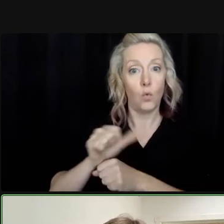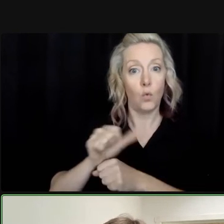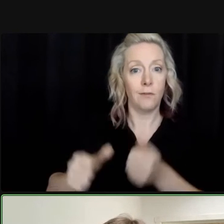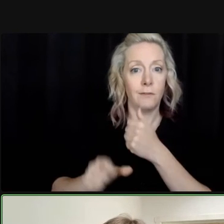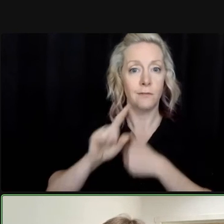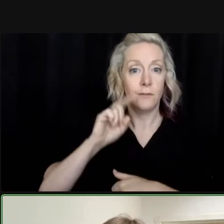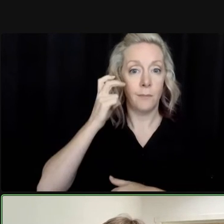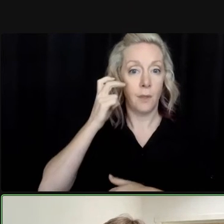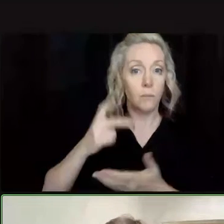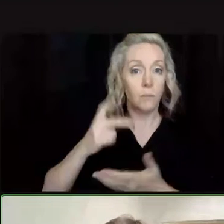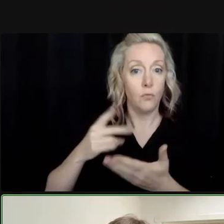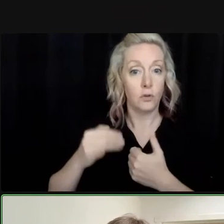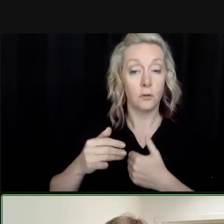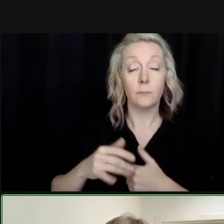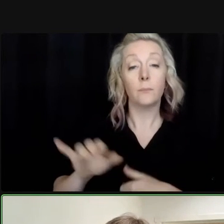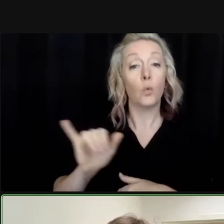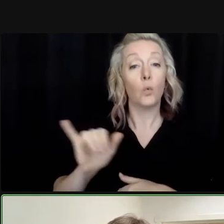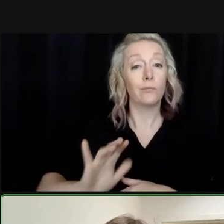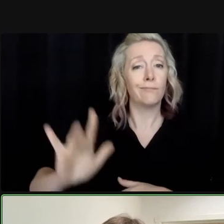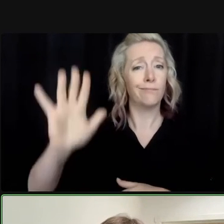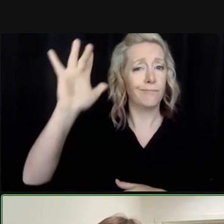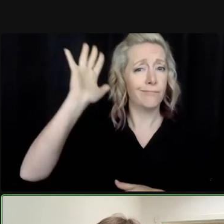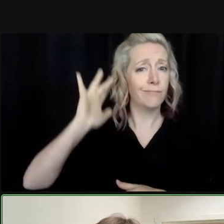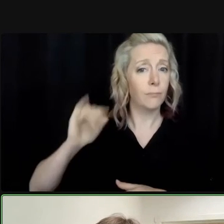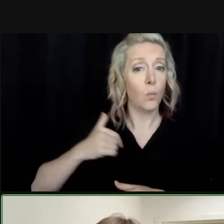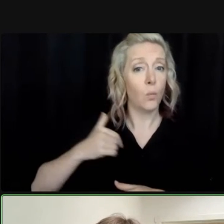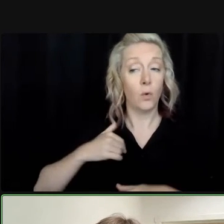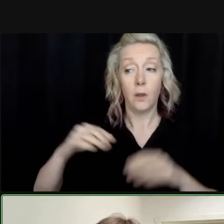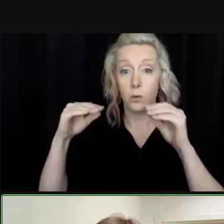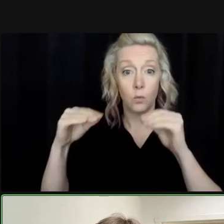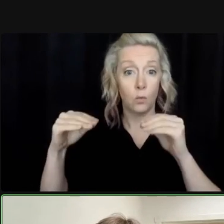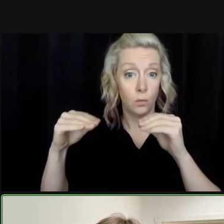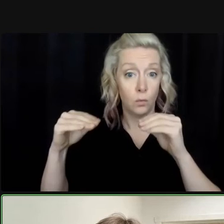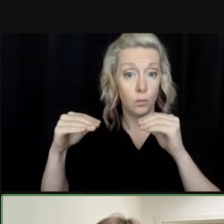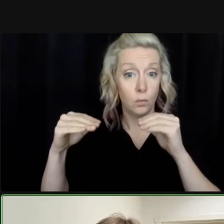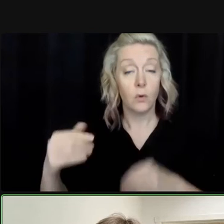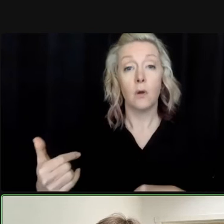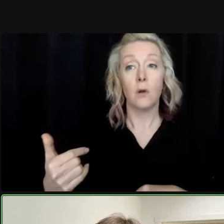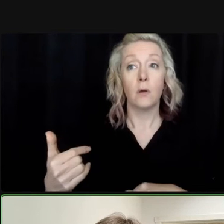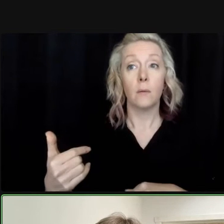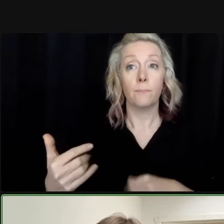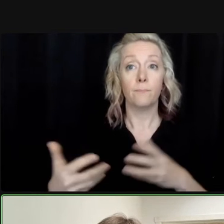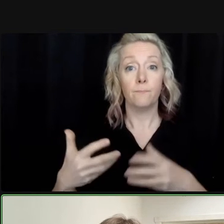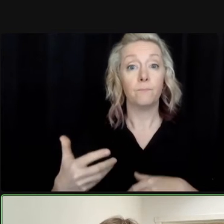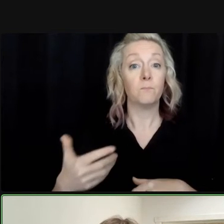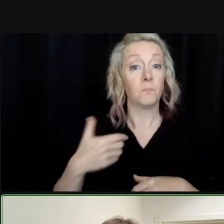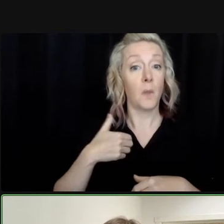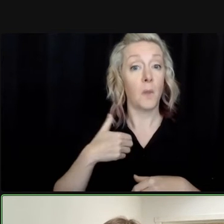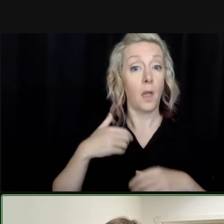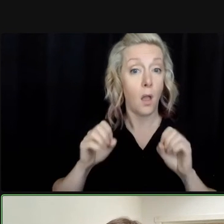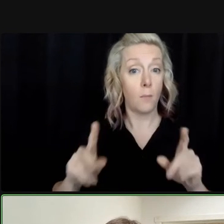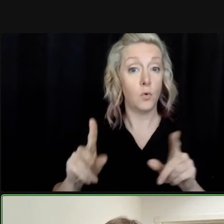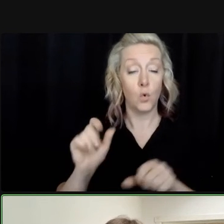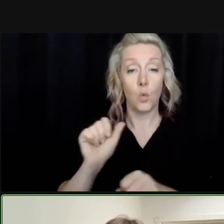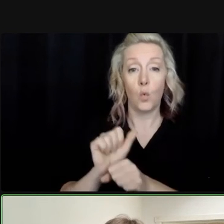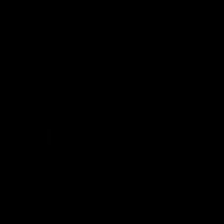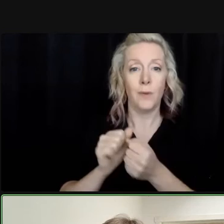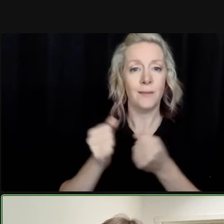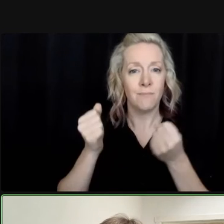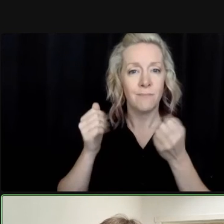when I was a teacher many, many years ago, I had the opportunity to work with a lot of learners